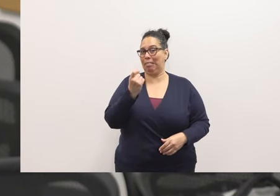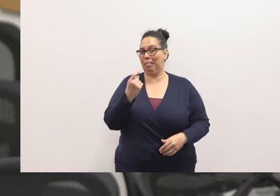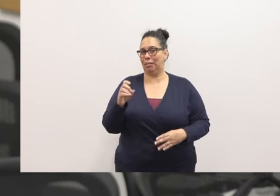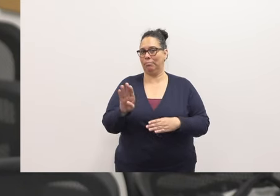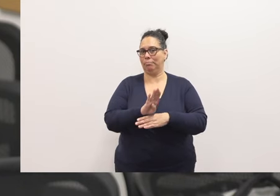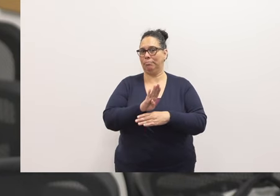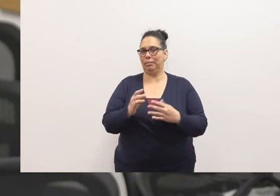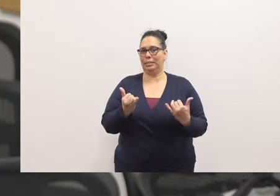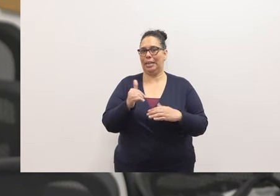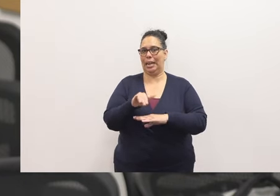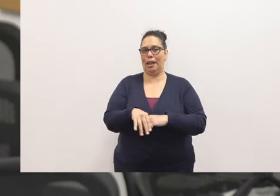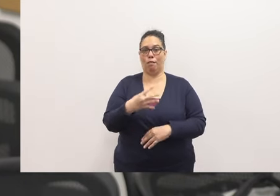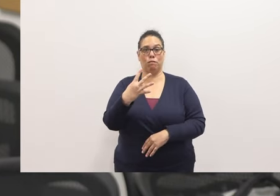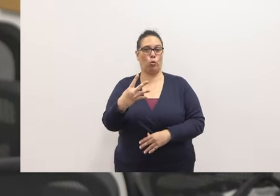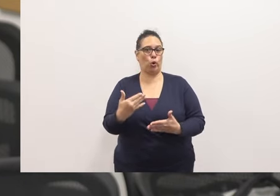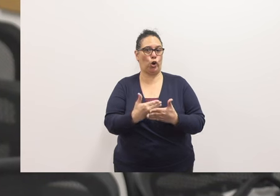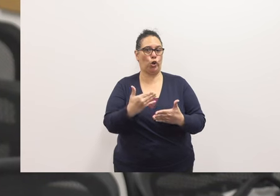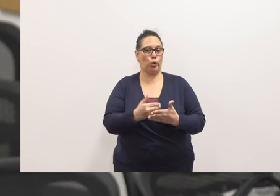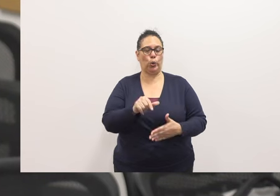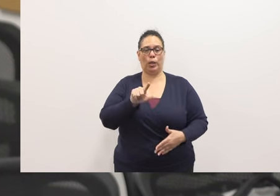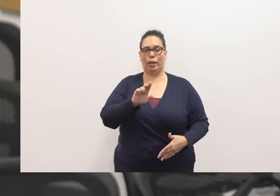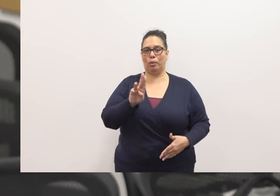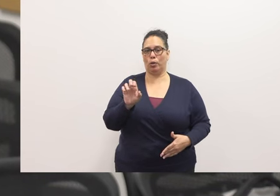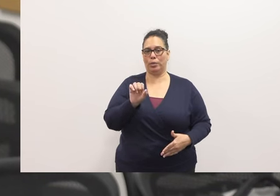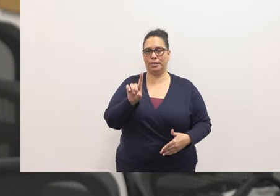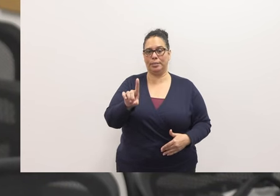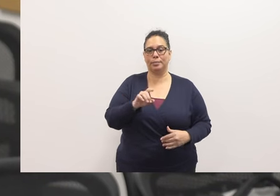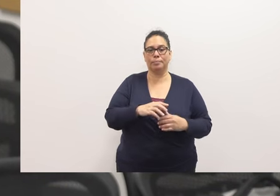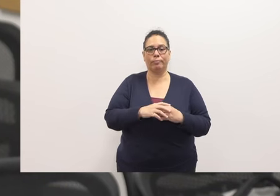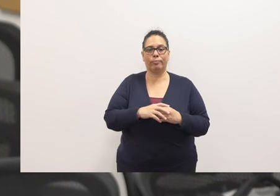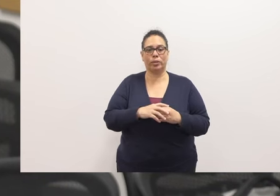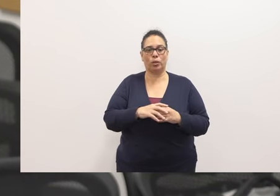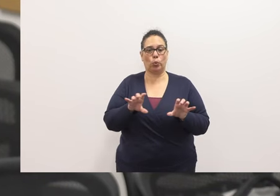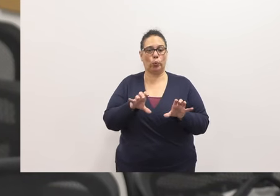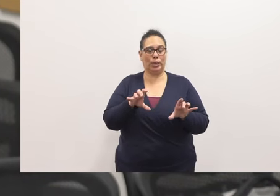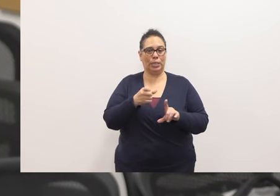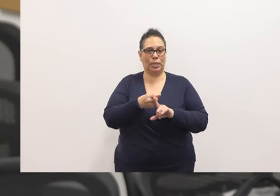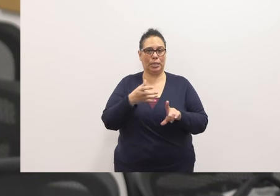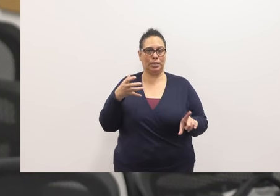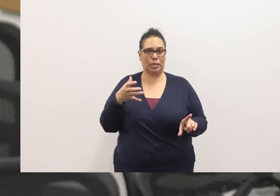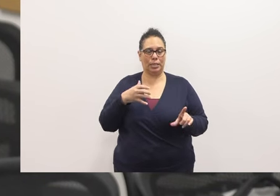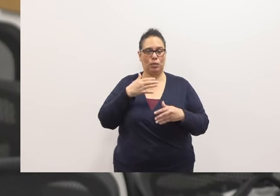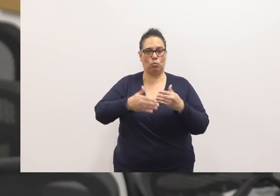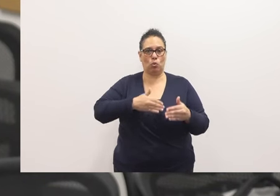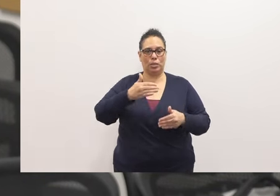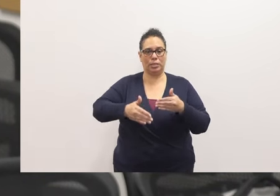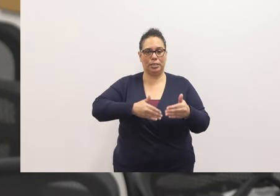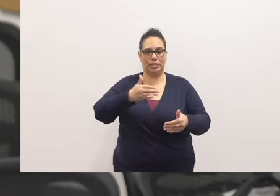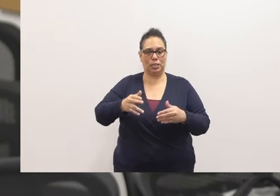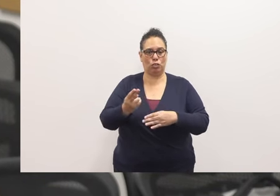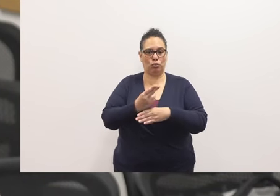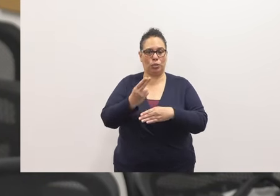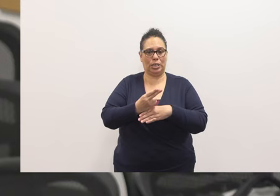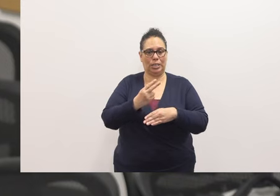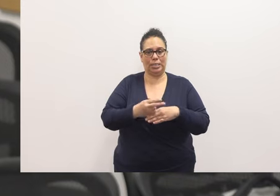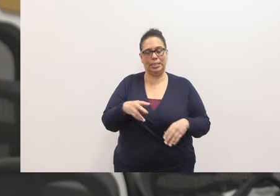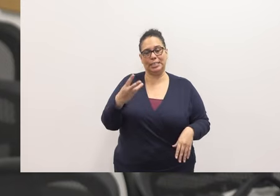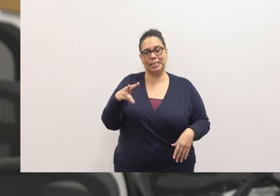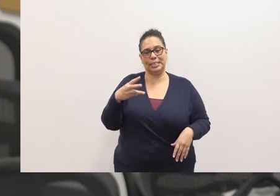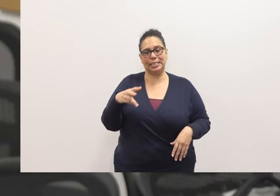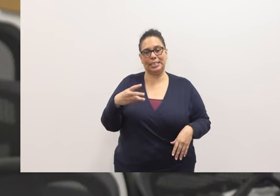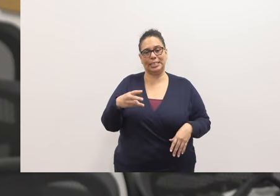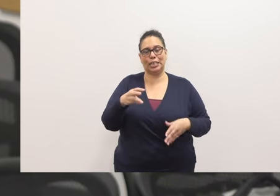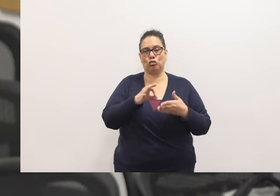tonight, four of which are new to Long Beach Unified School District. We did an extensive process utilizing the 16